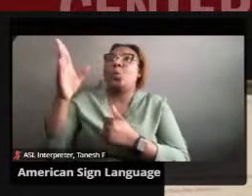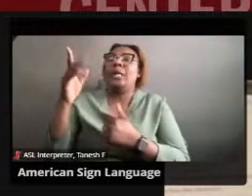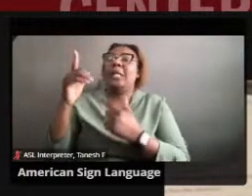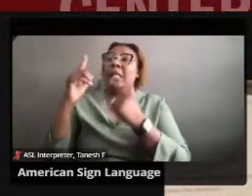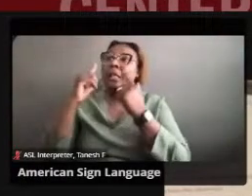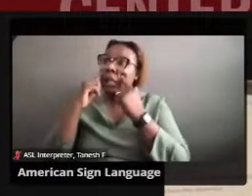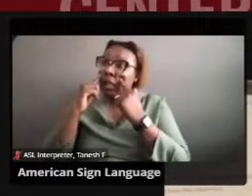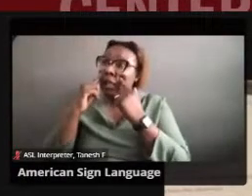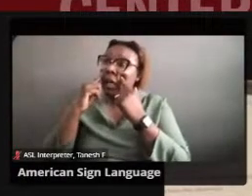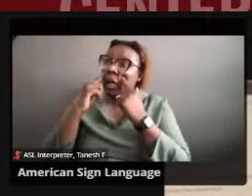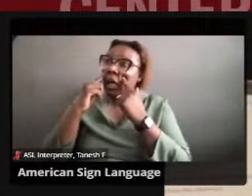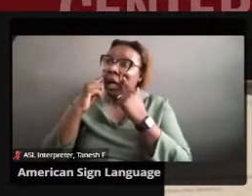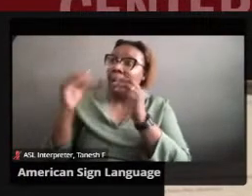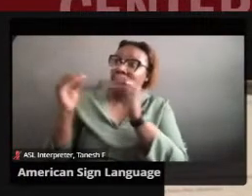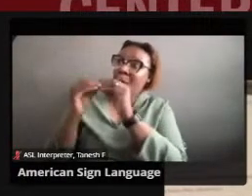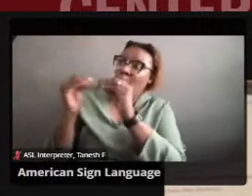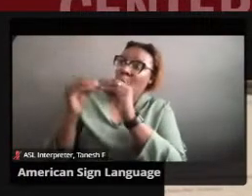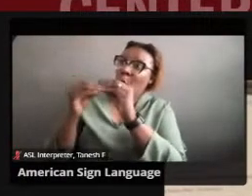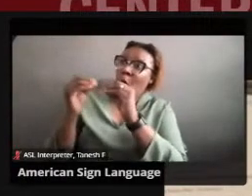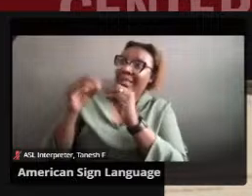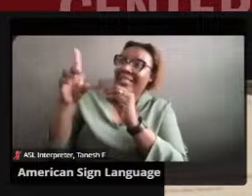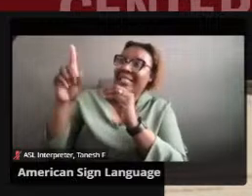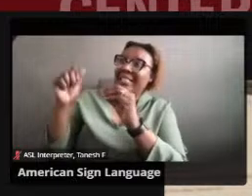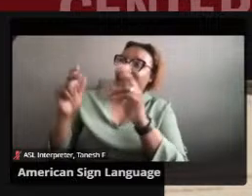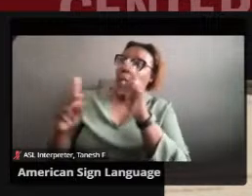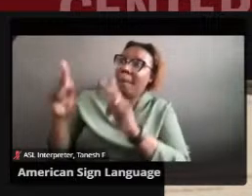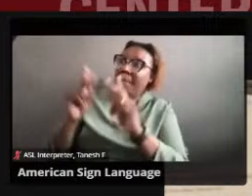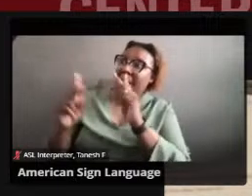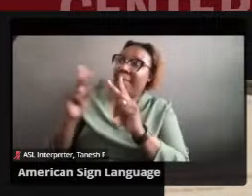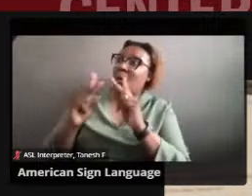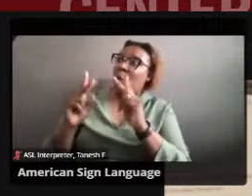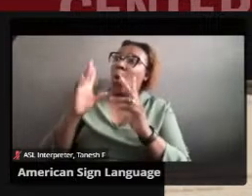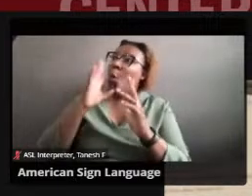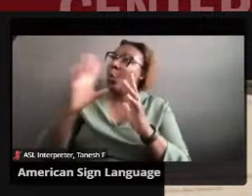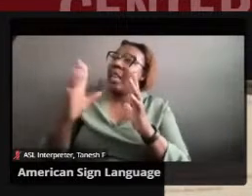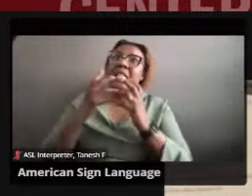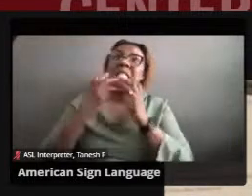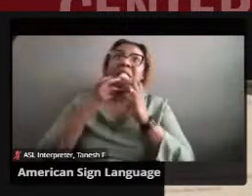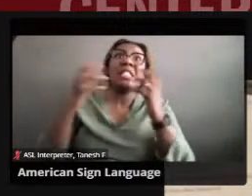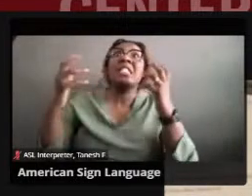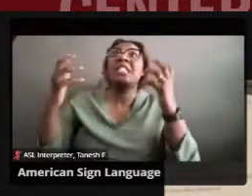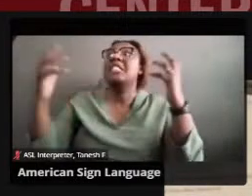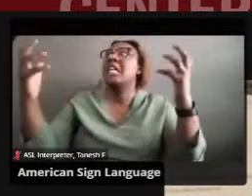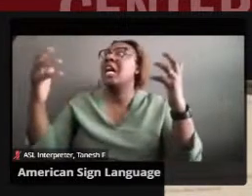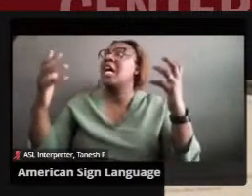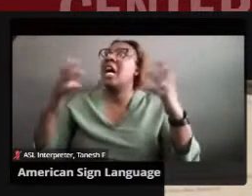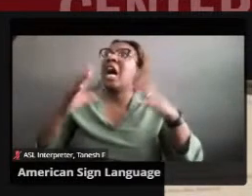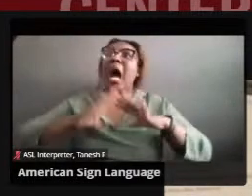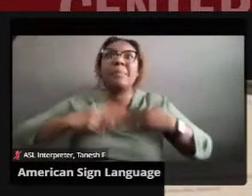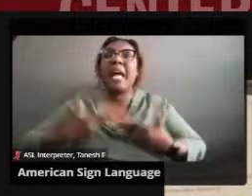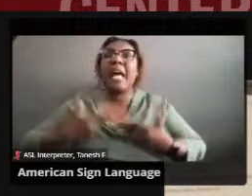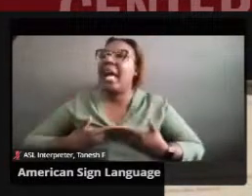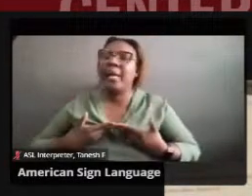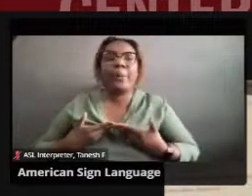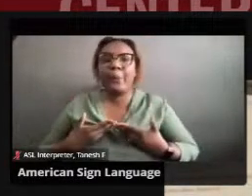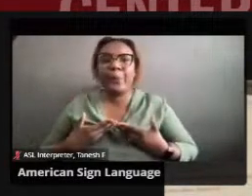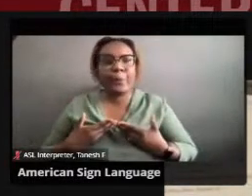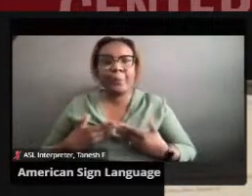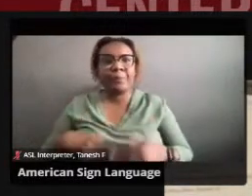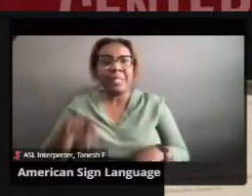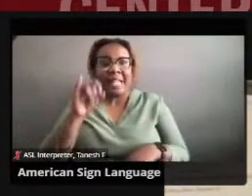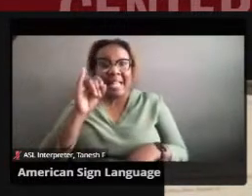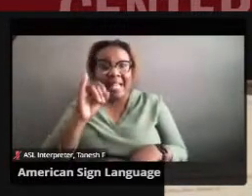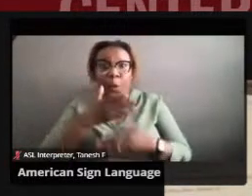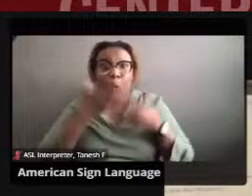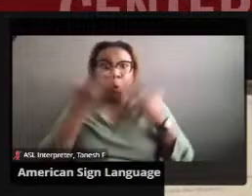broader disability community, and we did not. Let me be clear, anybody claiming to do the work of disability justice